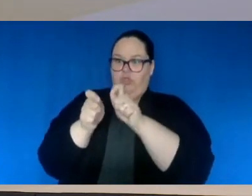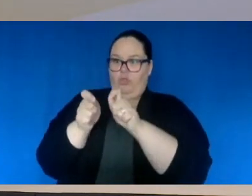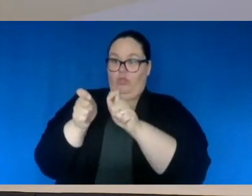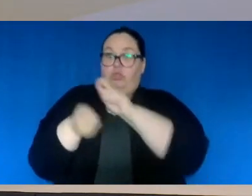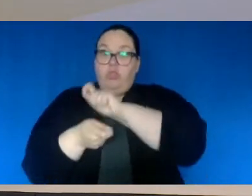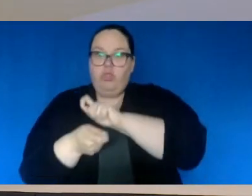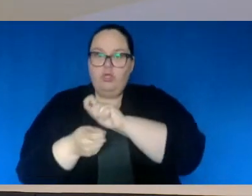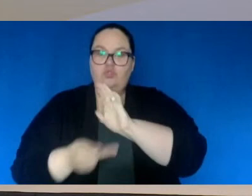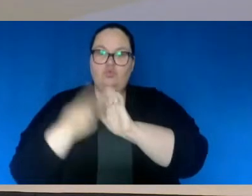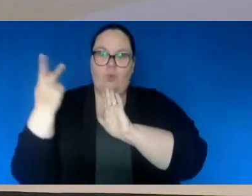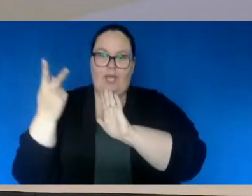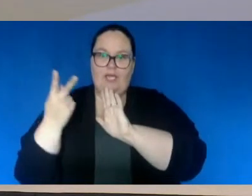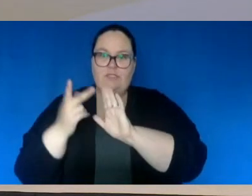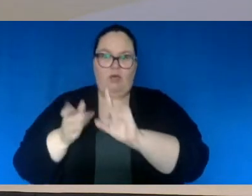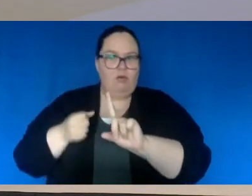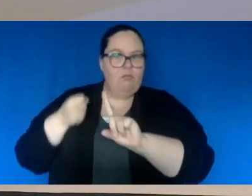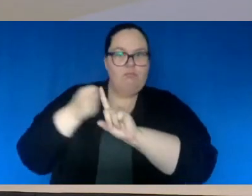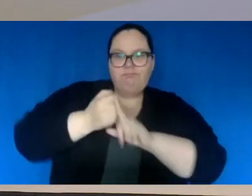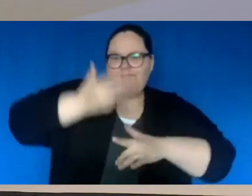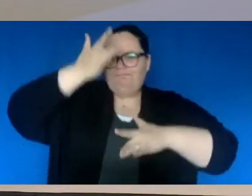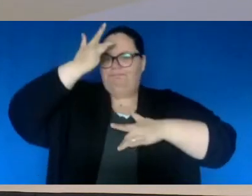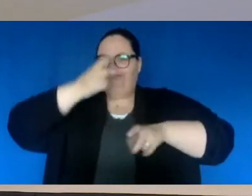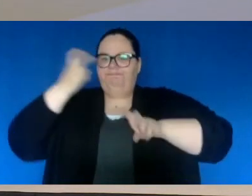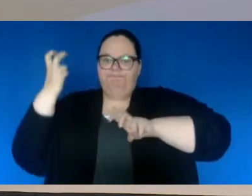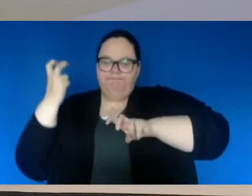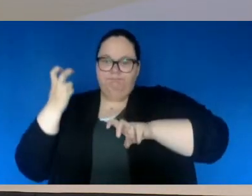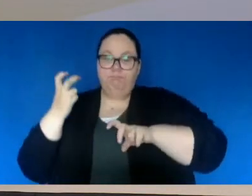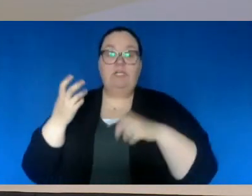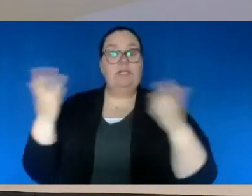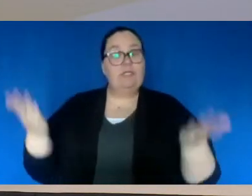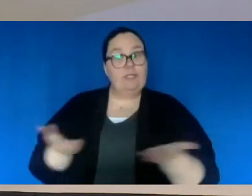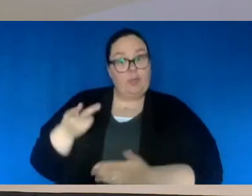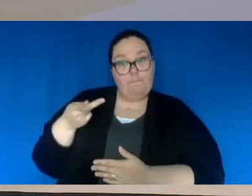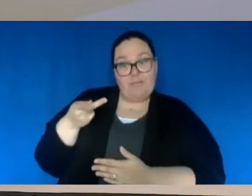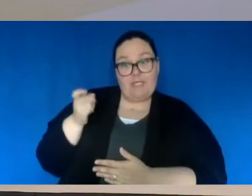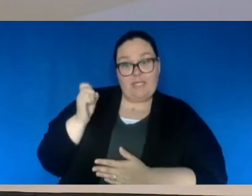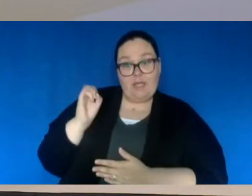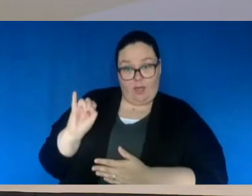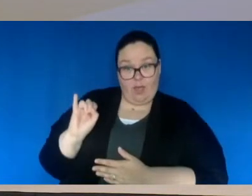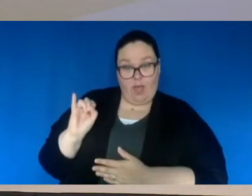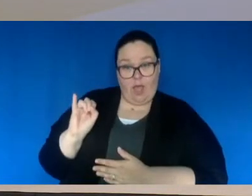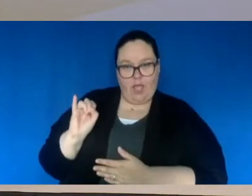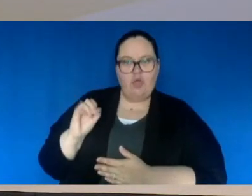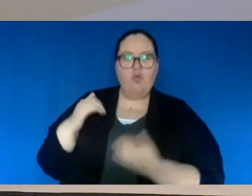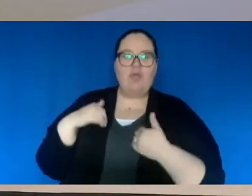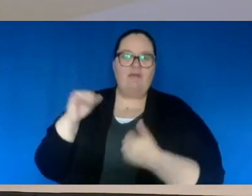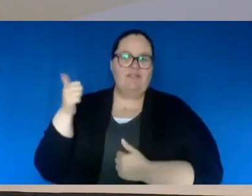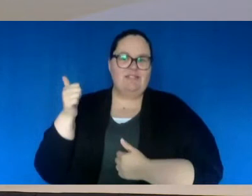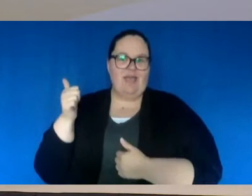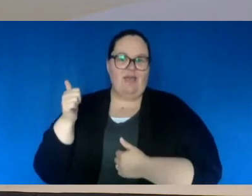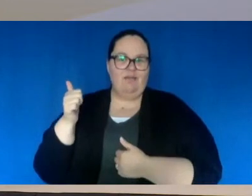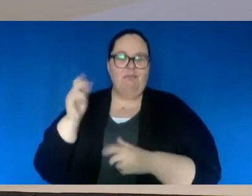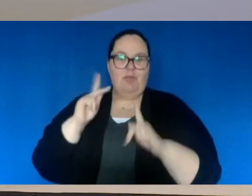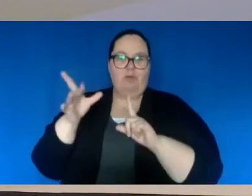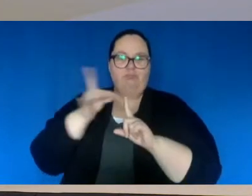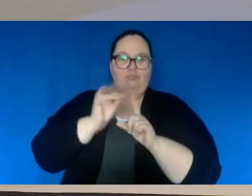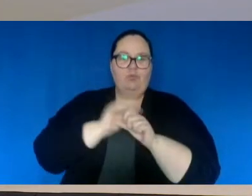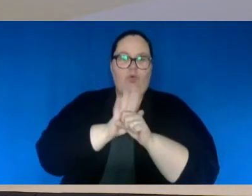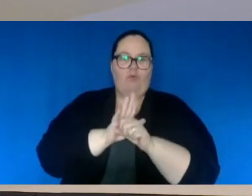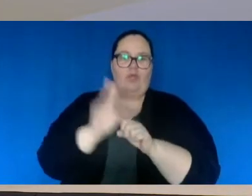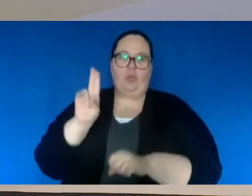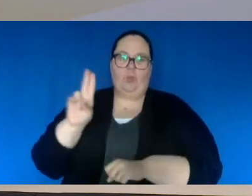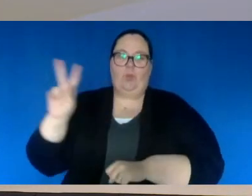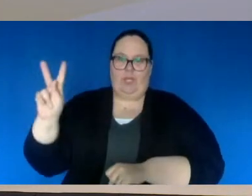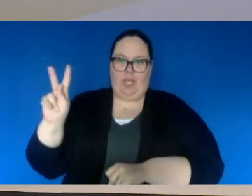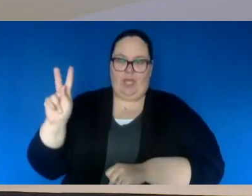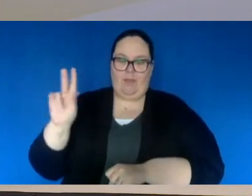illness. In PEI, we've reported 10 cases of the B117 variant of concern. Similar to other jurisdictions,